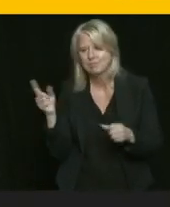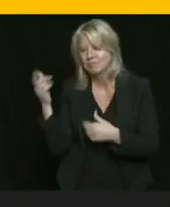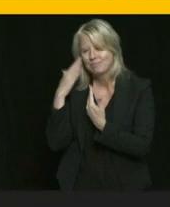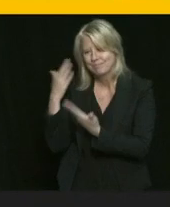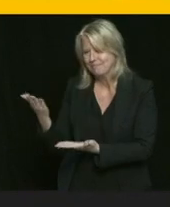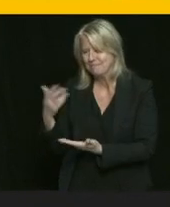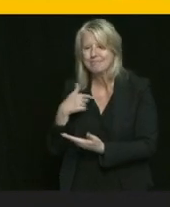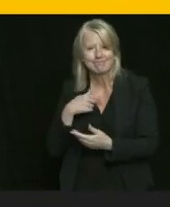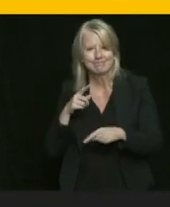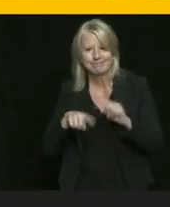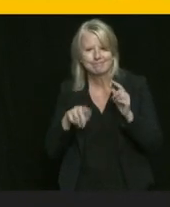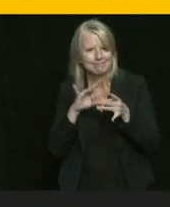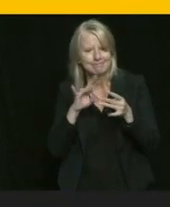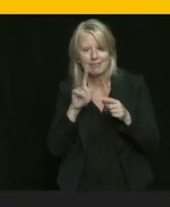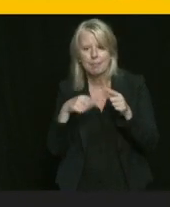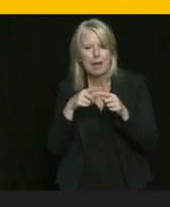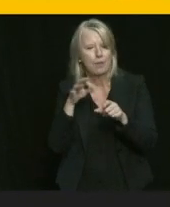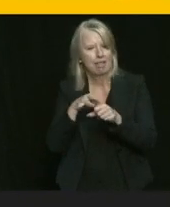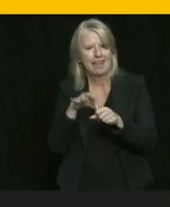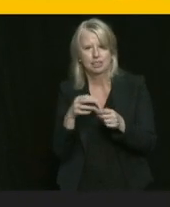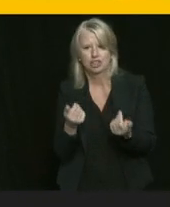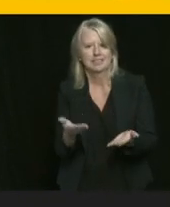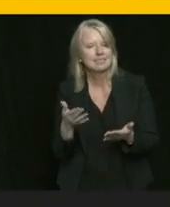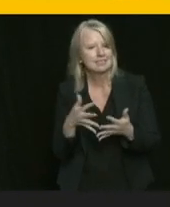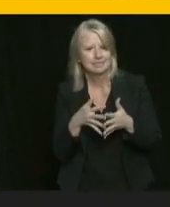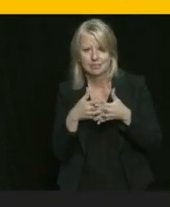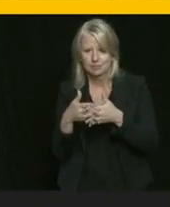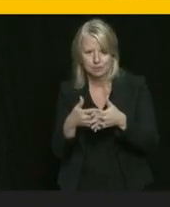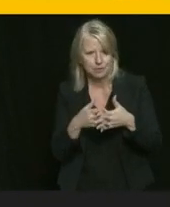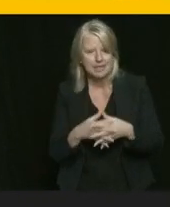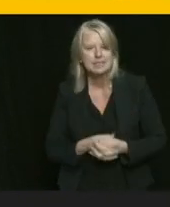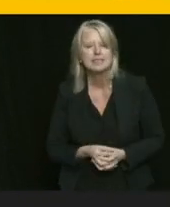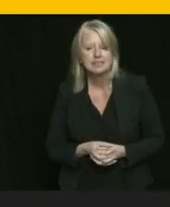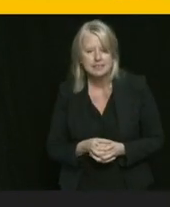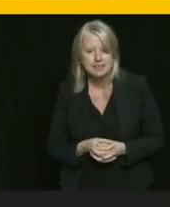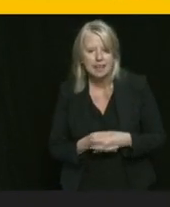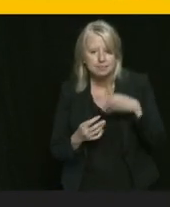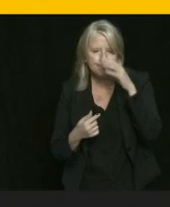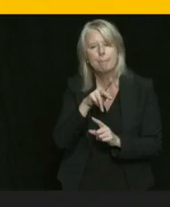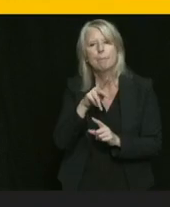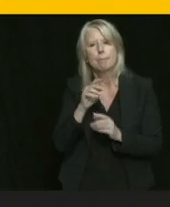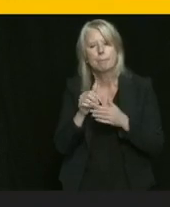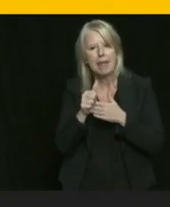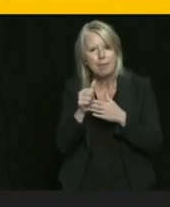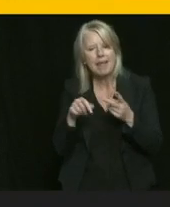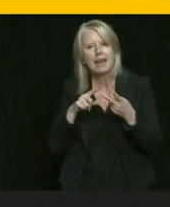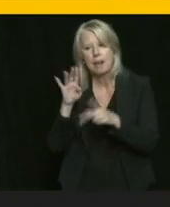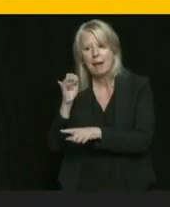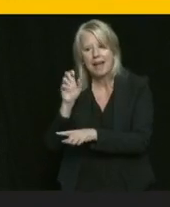comment the election ongoing in the United States. I will say that as a government,